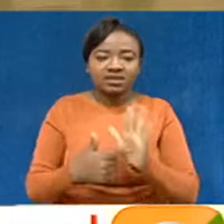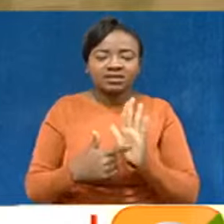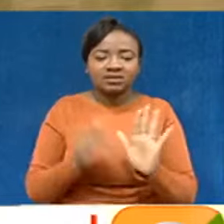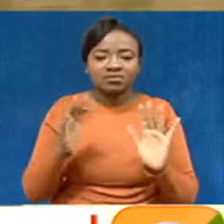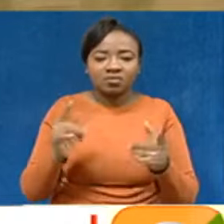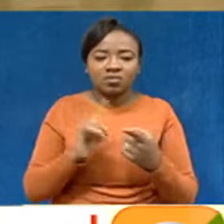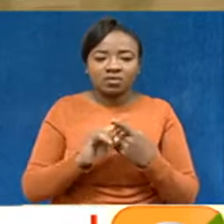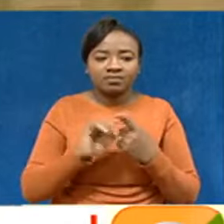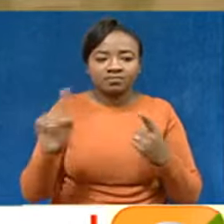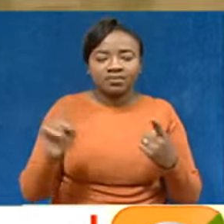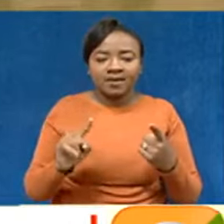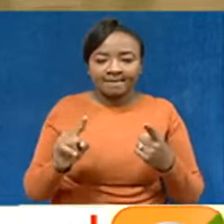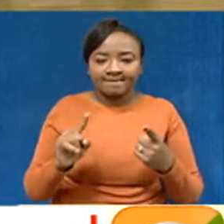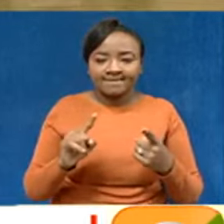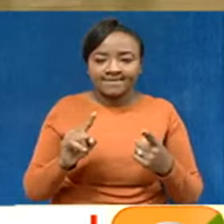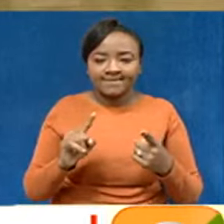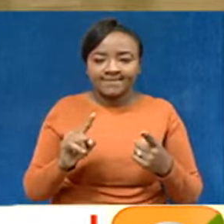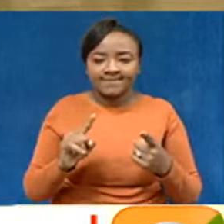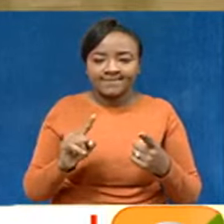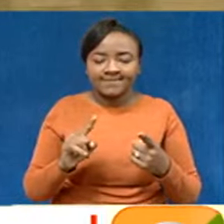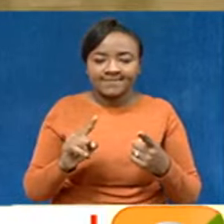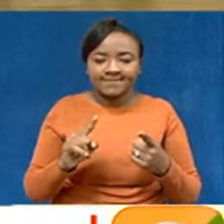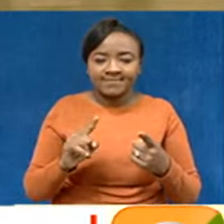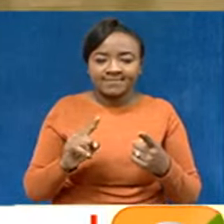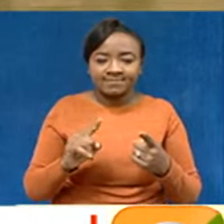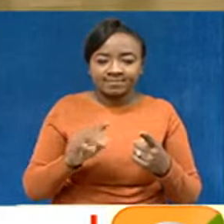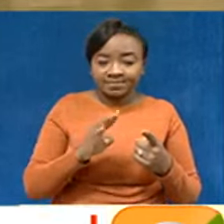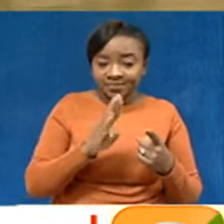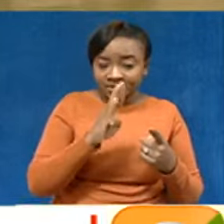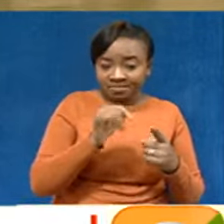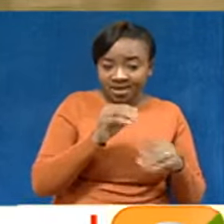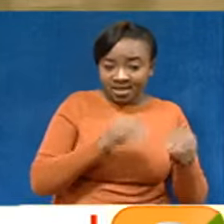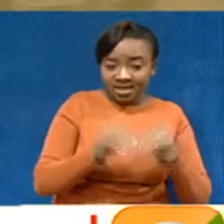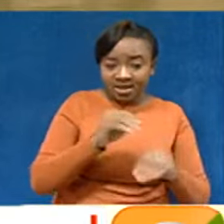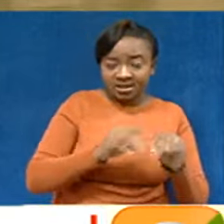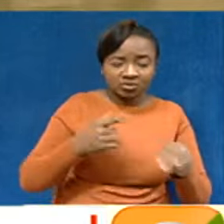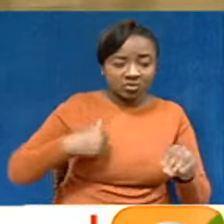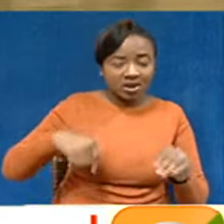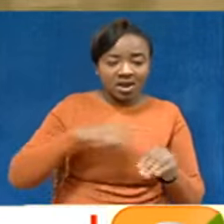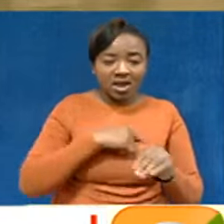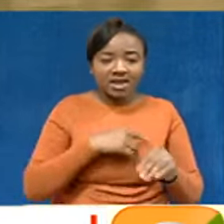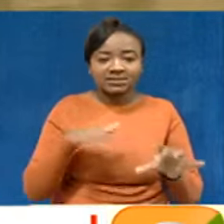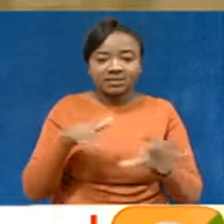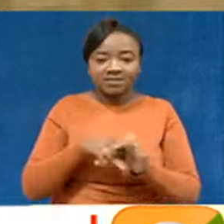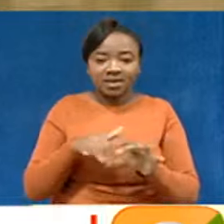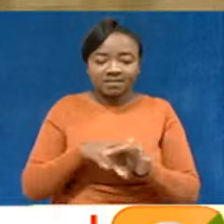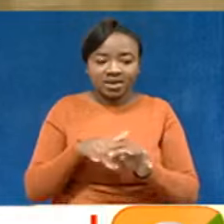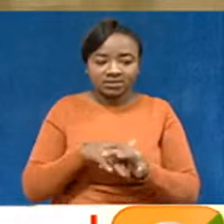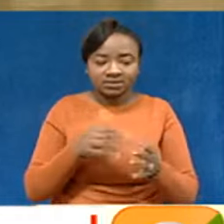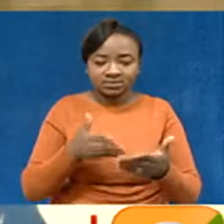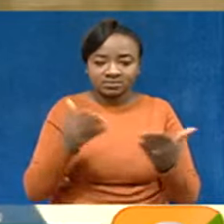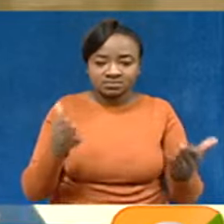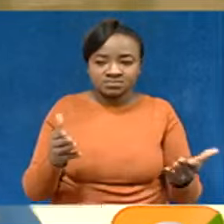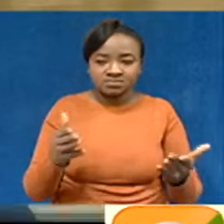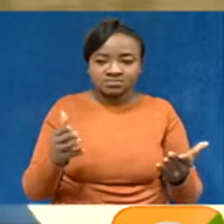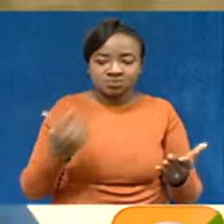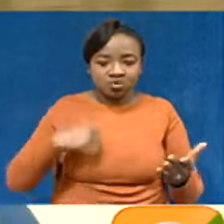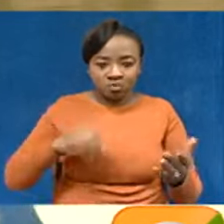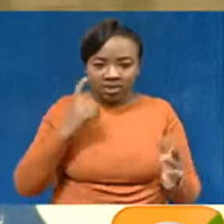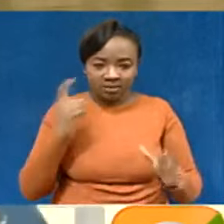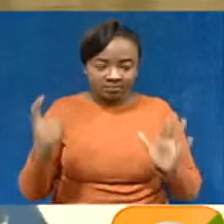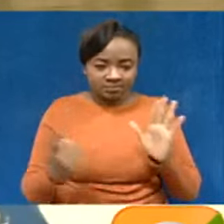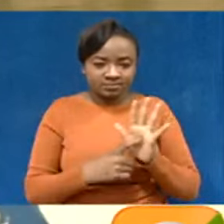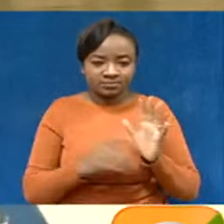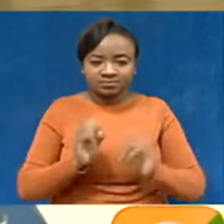One, pending by-elections. We members of Uchaguzi note with concern that a number